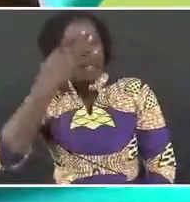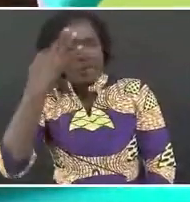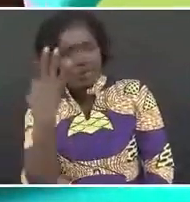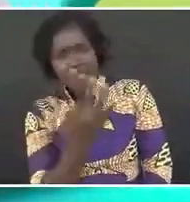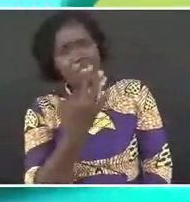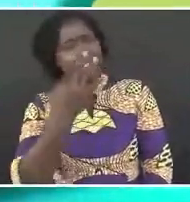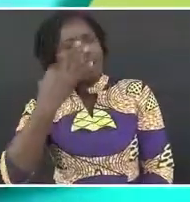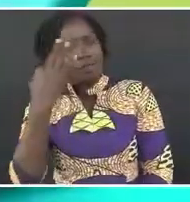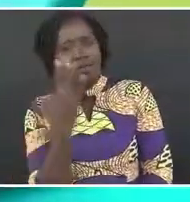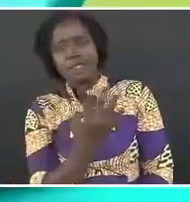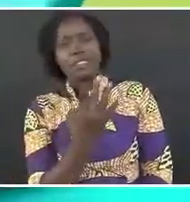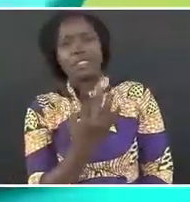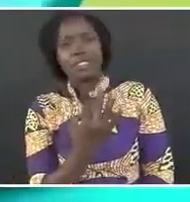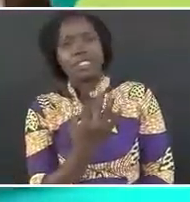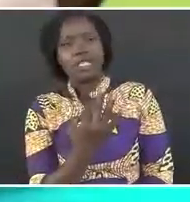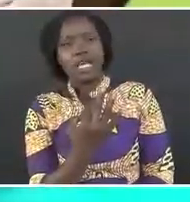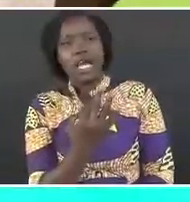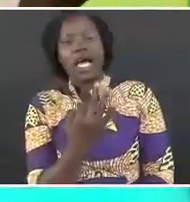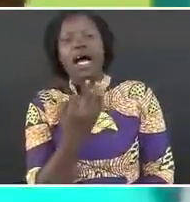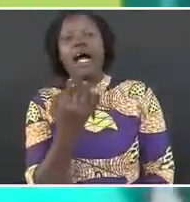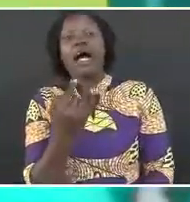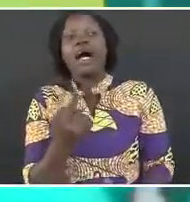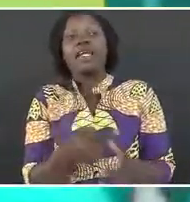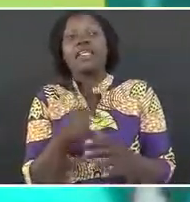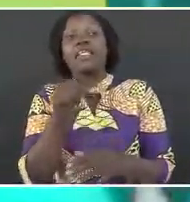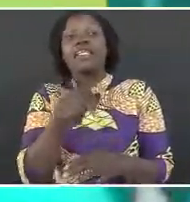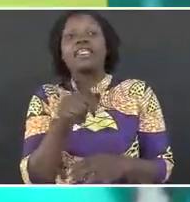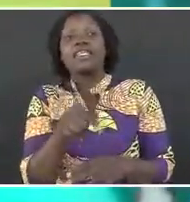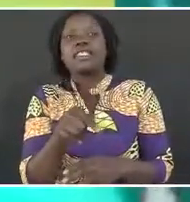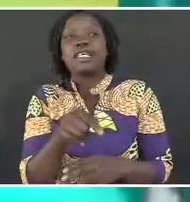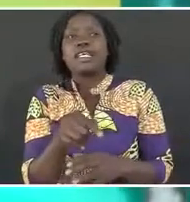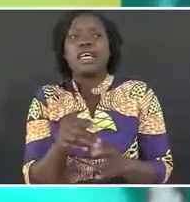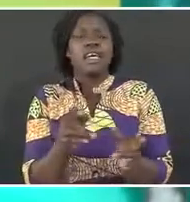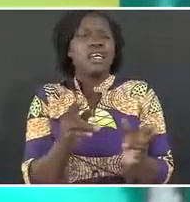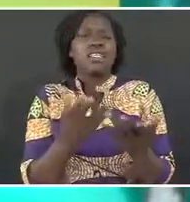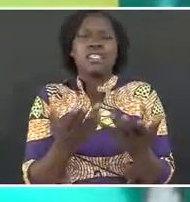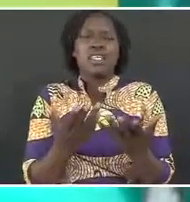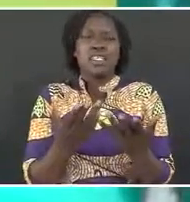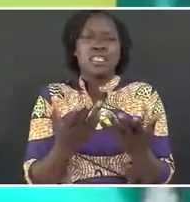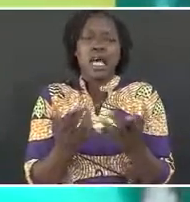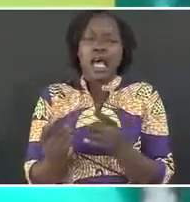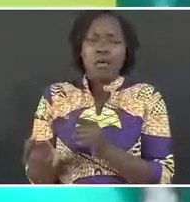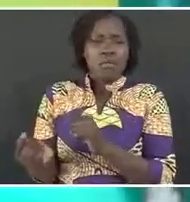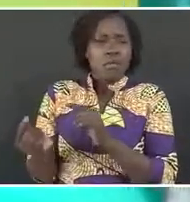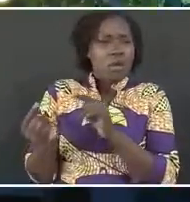preached. And that day, there was an unusual attendance